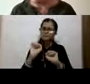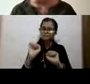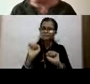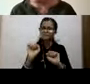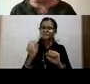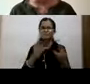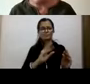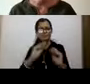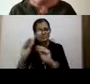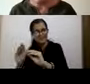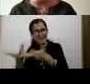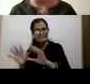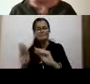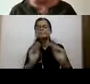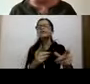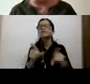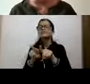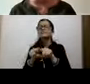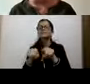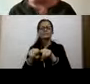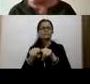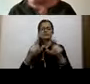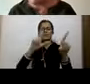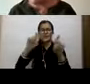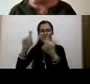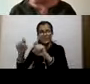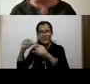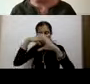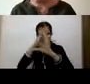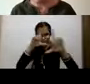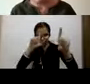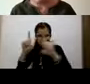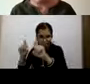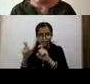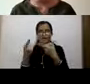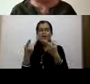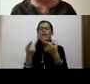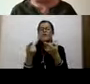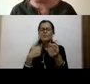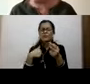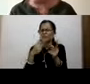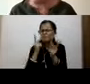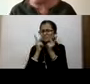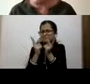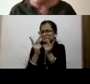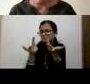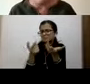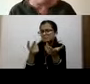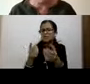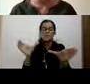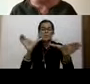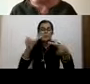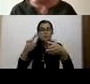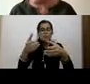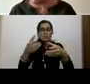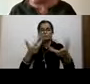I mean, pretty much all the time we have we have camera traps on the trails. And often we see that, you group has just walked and